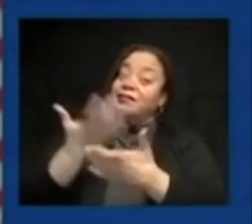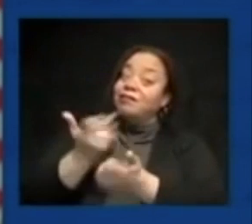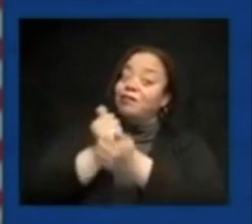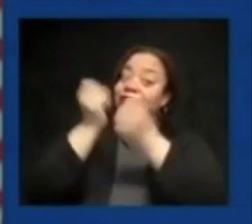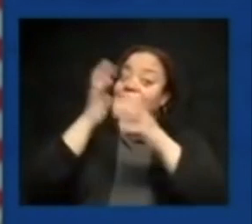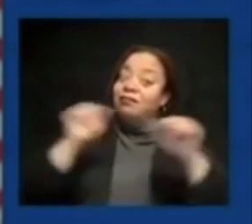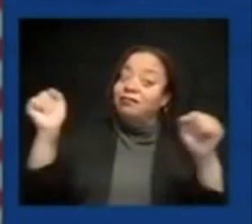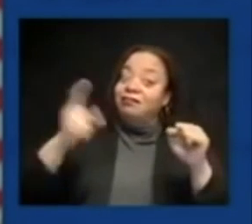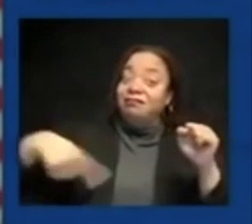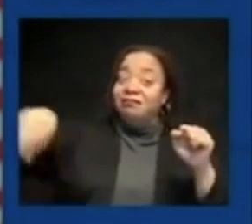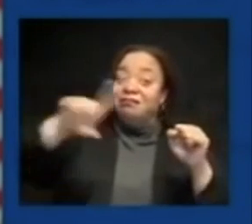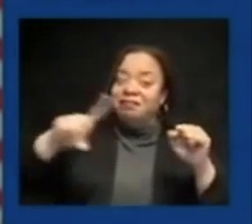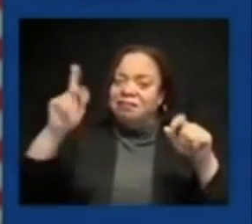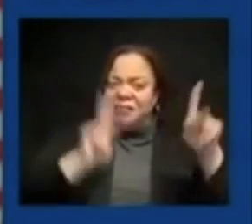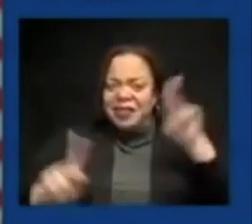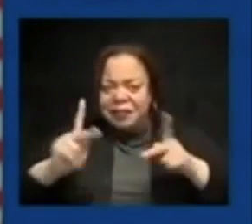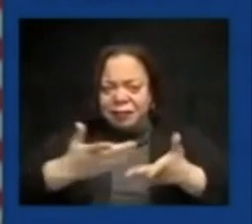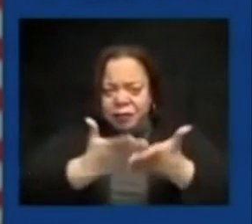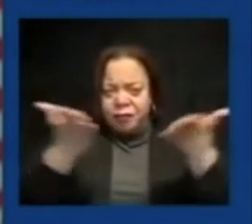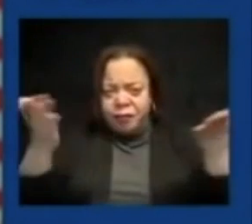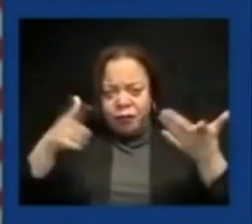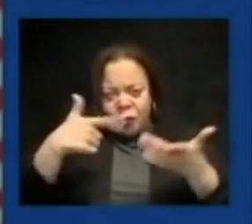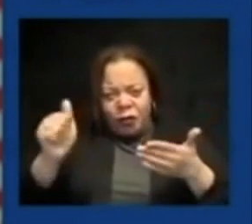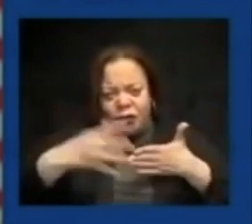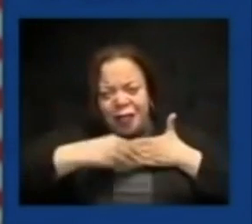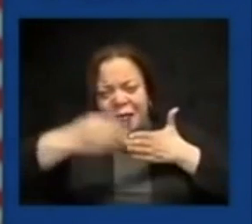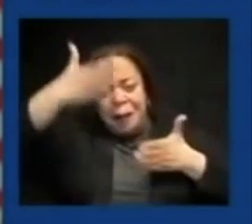with the people of Georgia leading the way, because we're